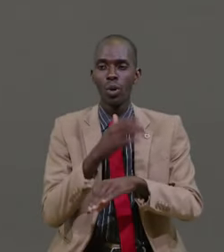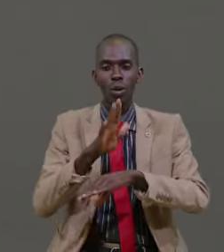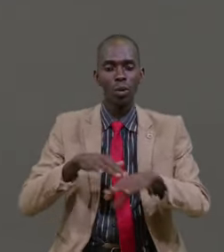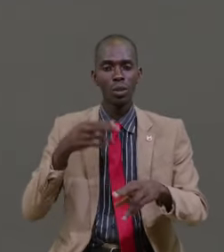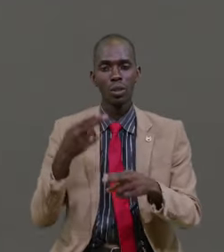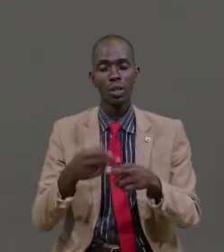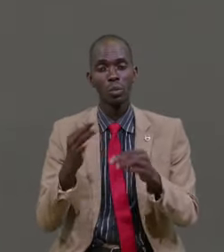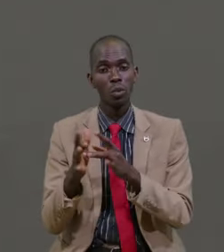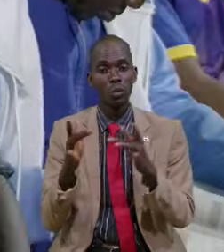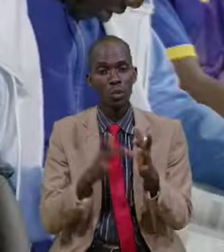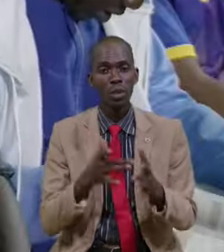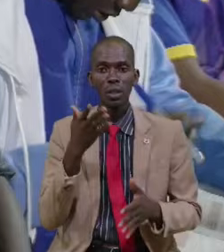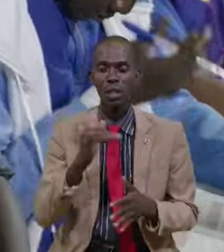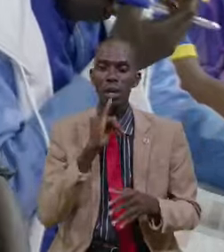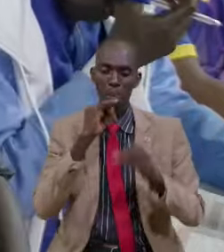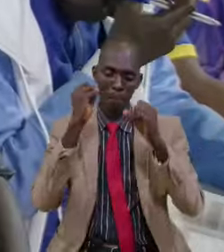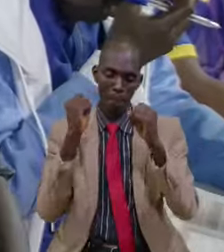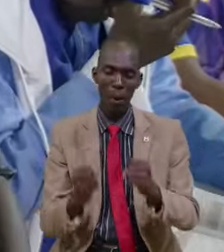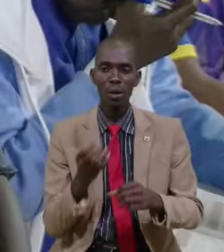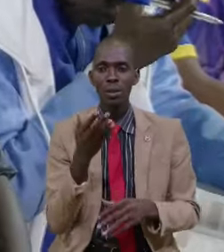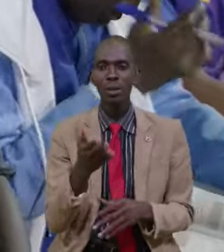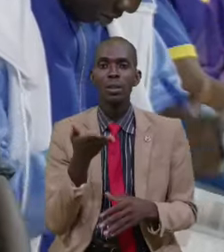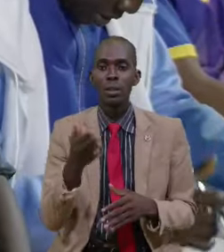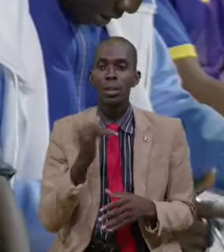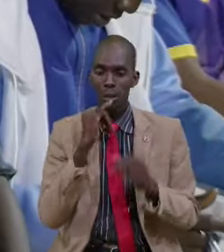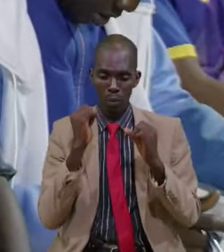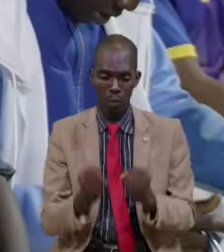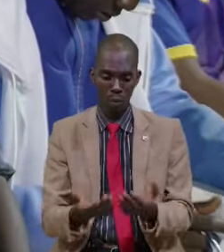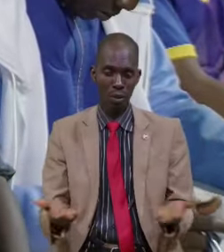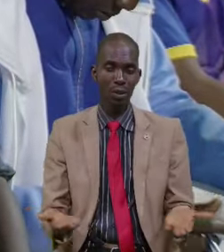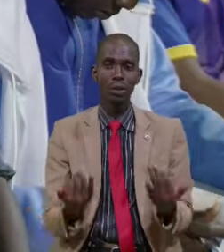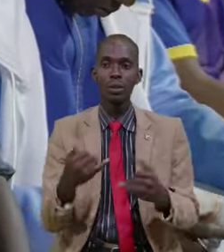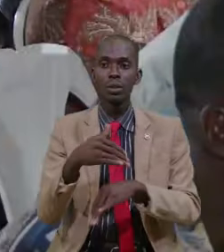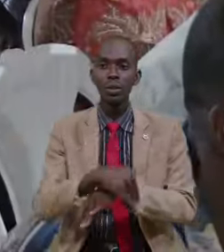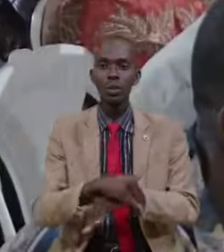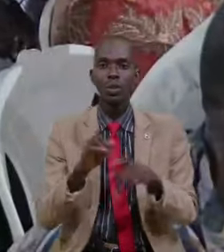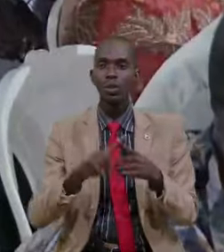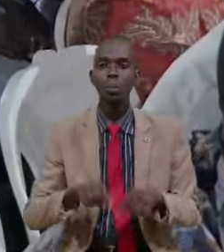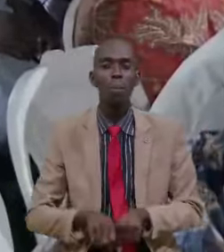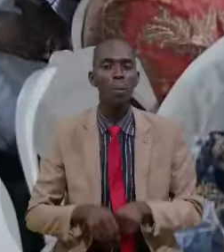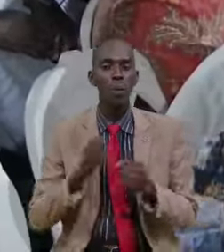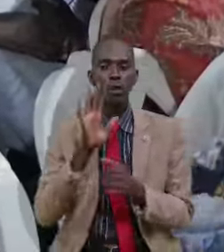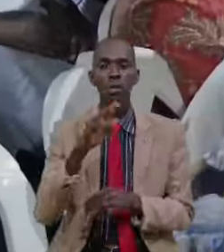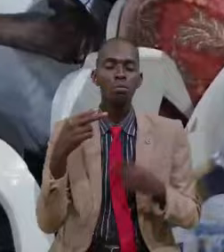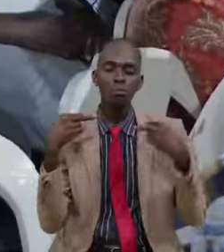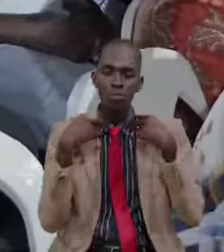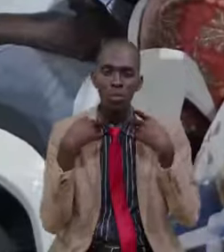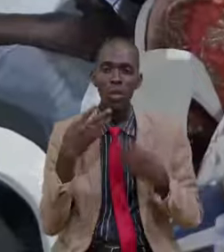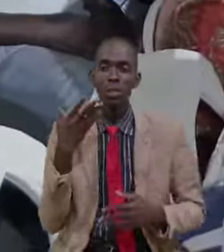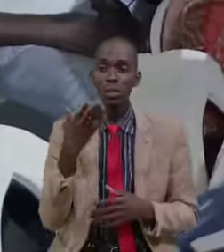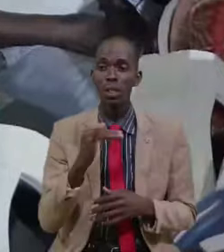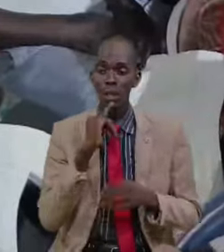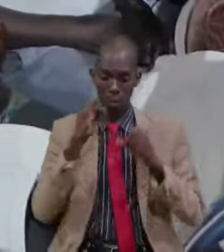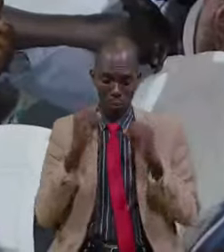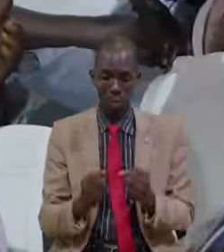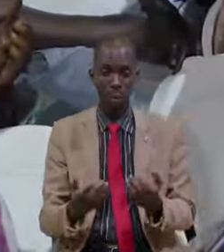there's power there. There's power here tonight to break your yoke. There's power here tonight